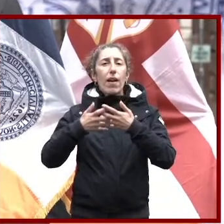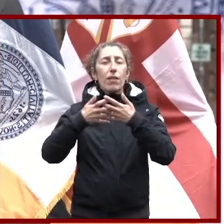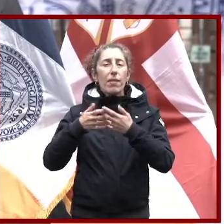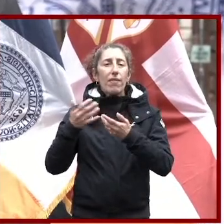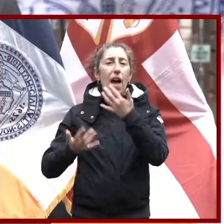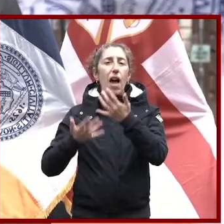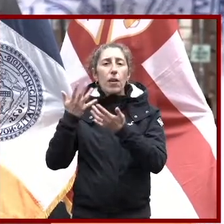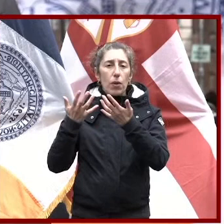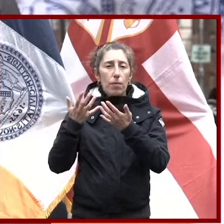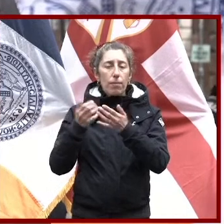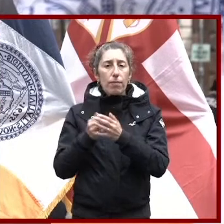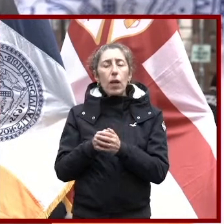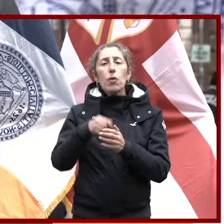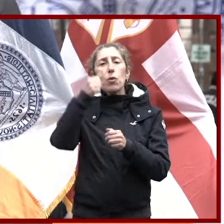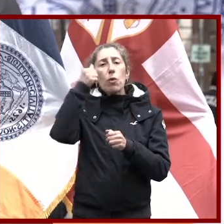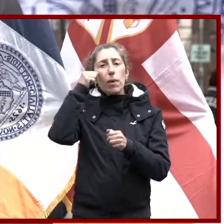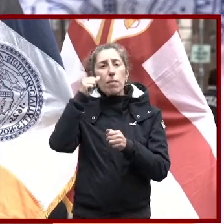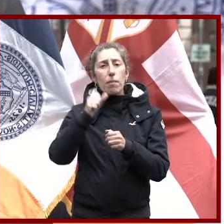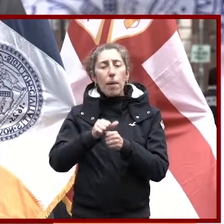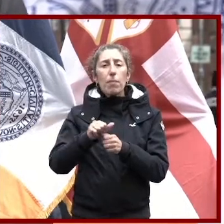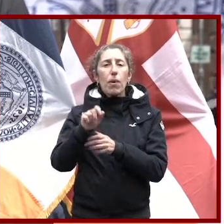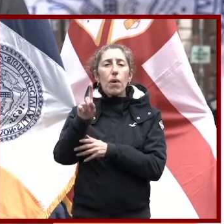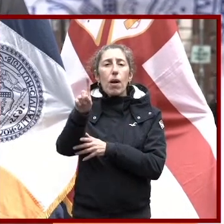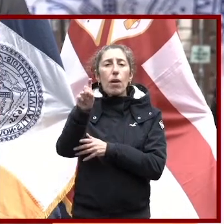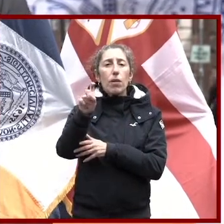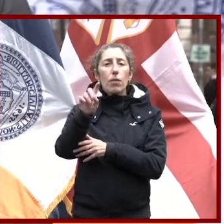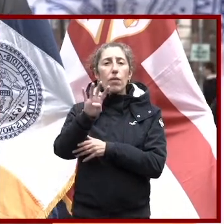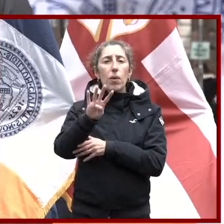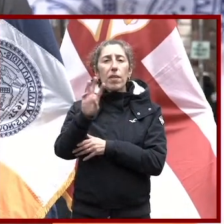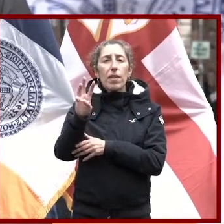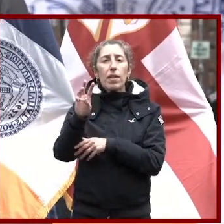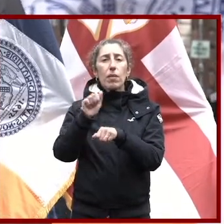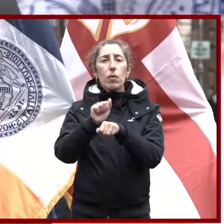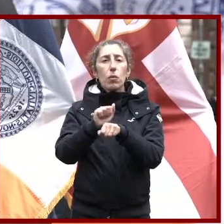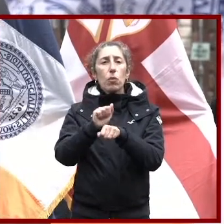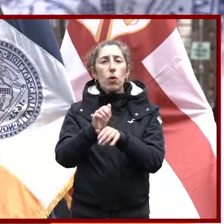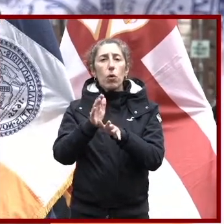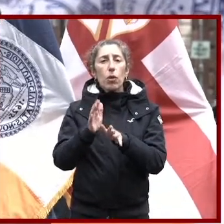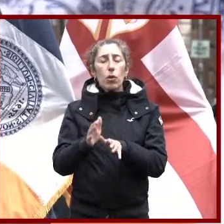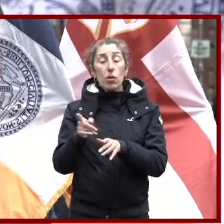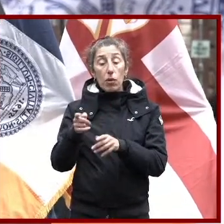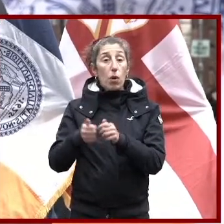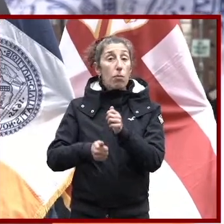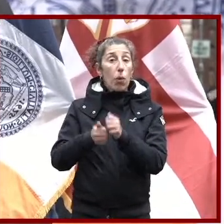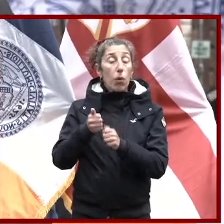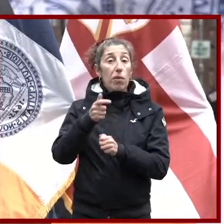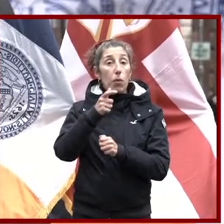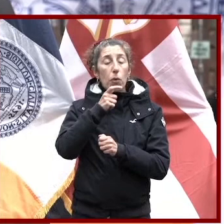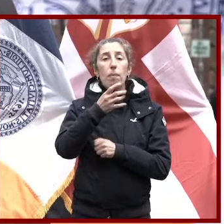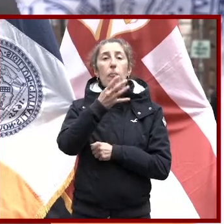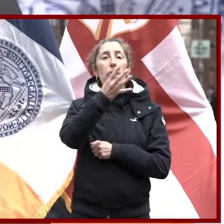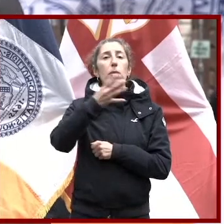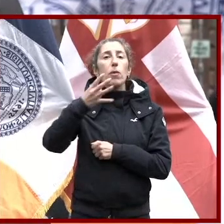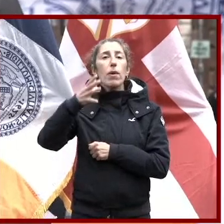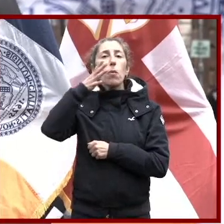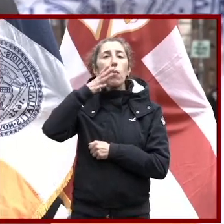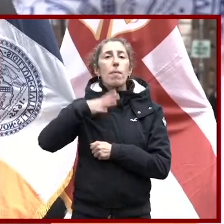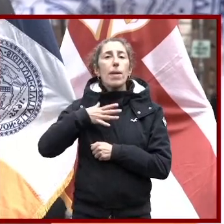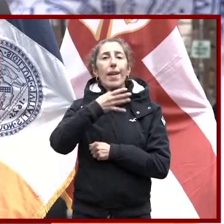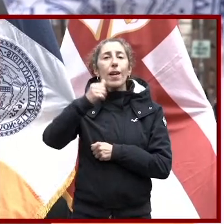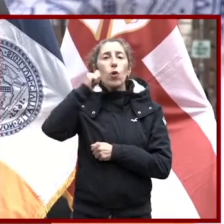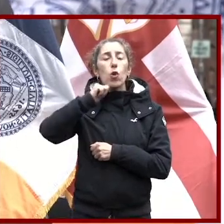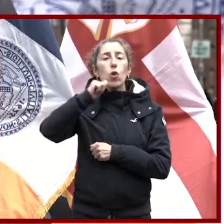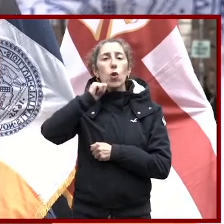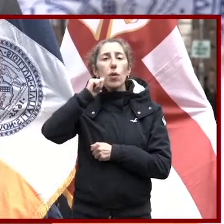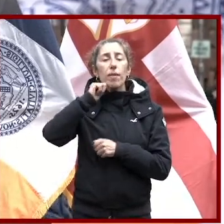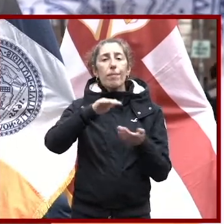the 146 workers, mostly immigrant women and girls, who perished on March